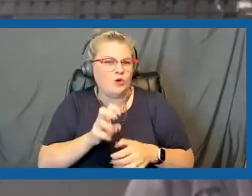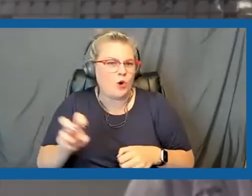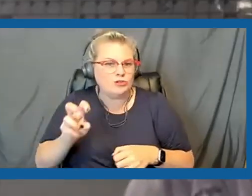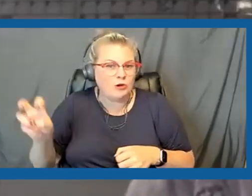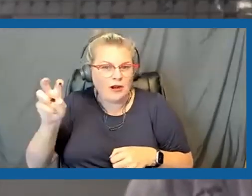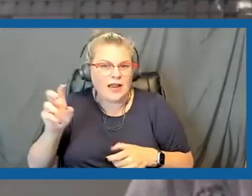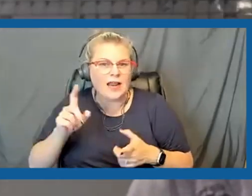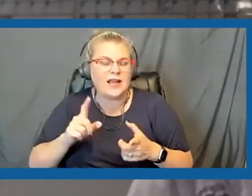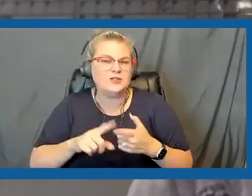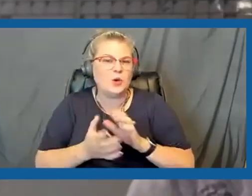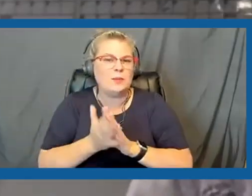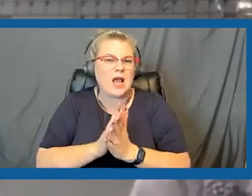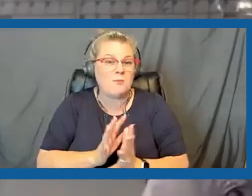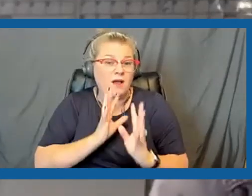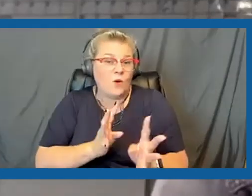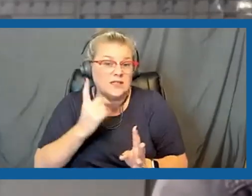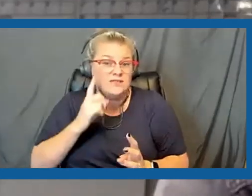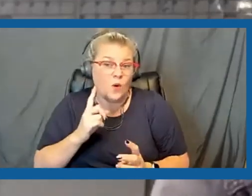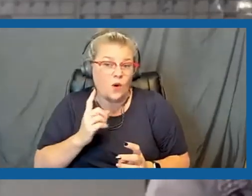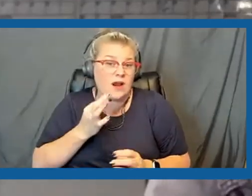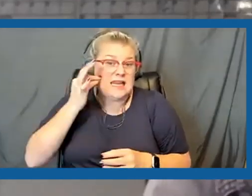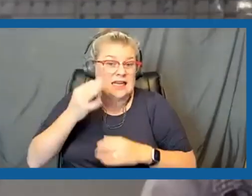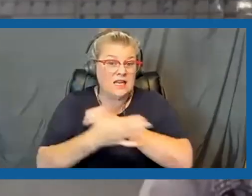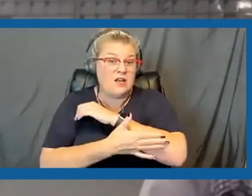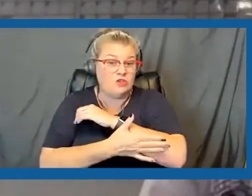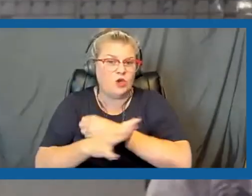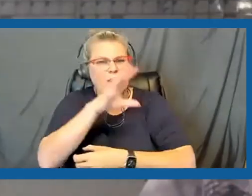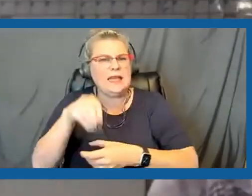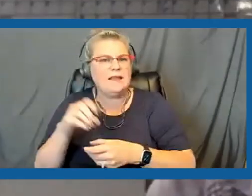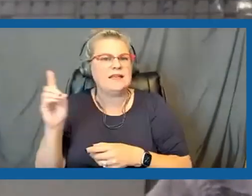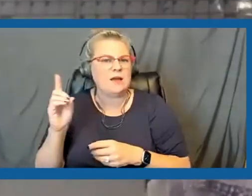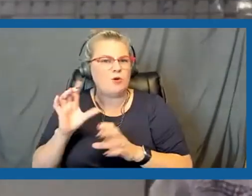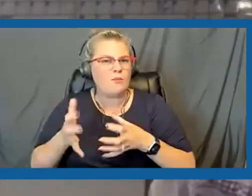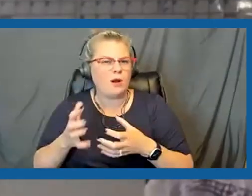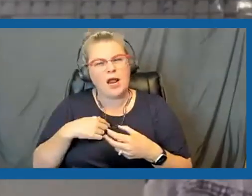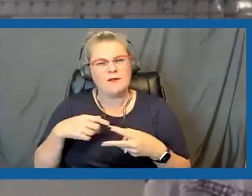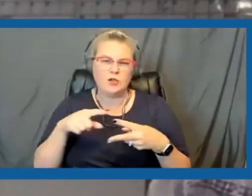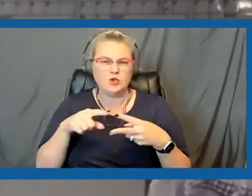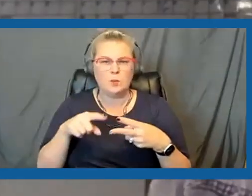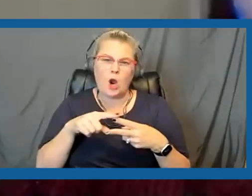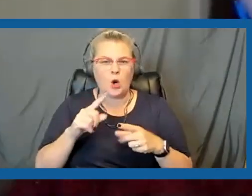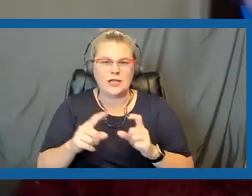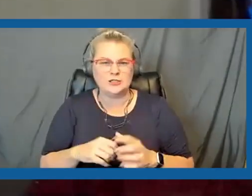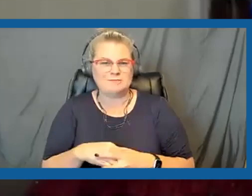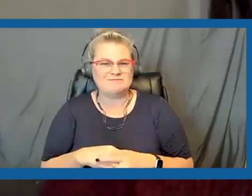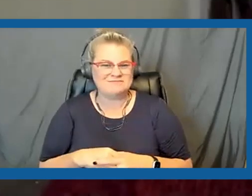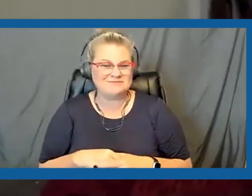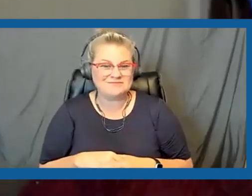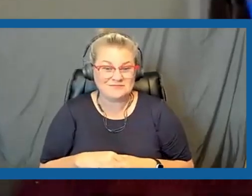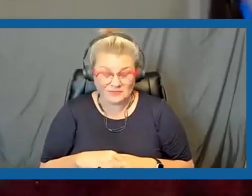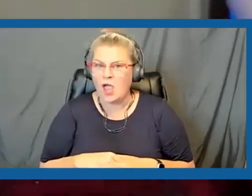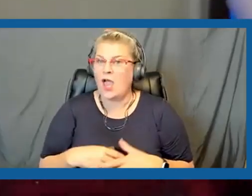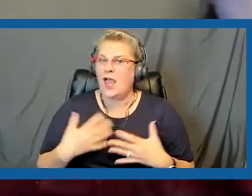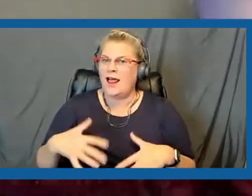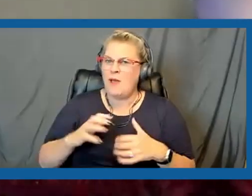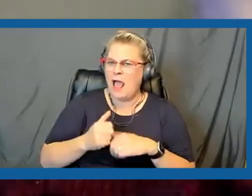a voice for Indian country within the Democratic Party? Sort of 2-part question. All right, how long do you